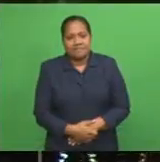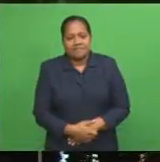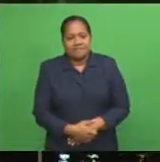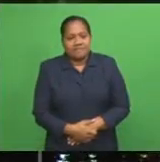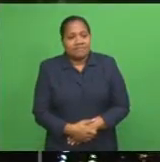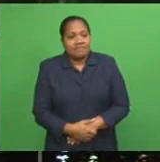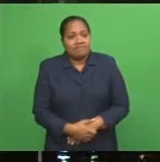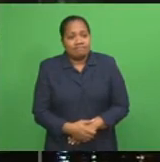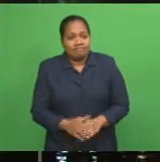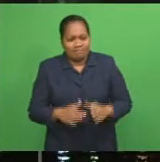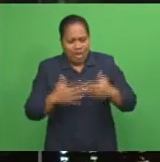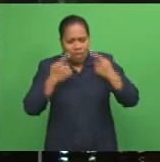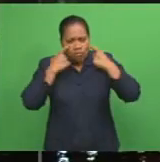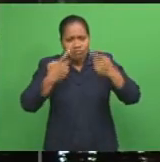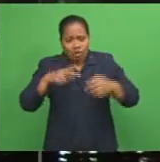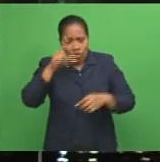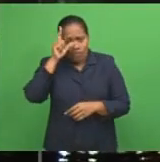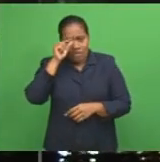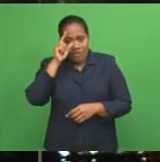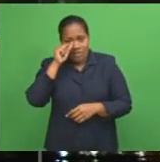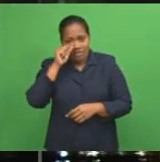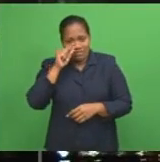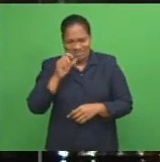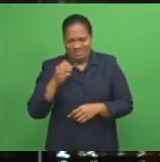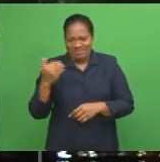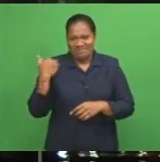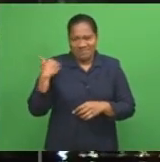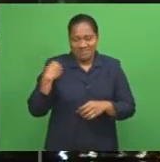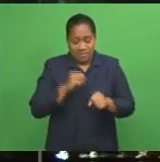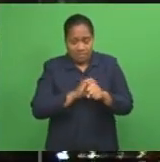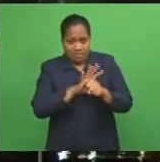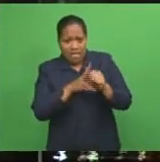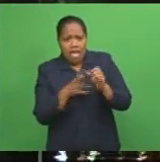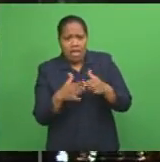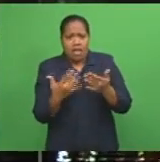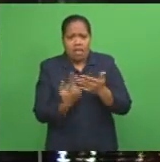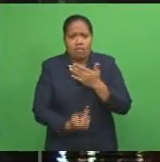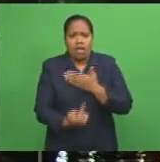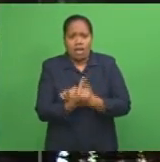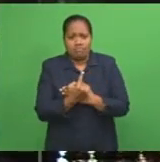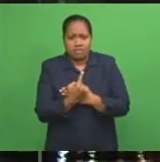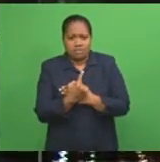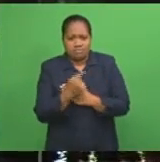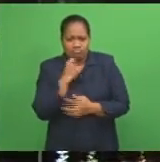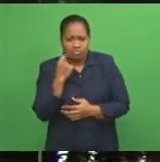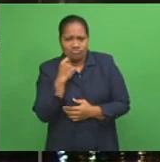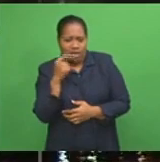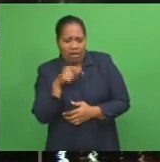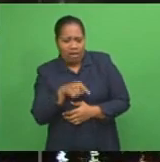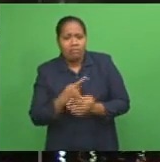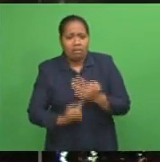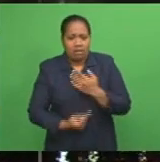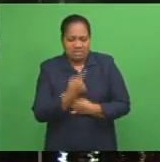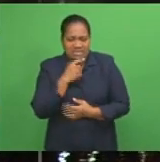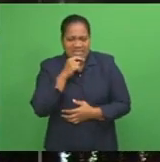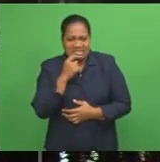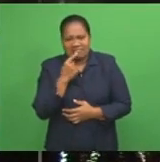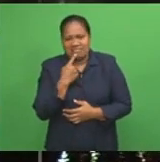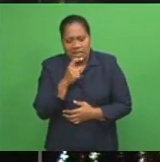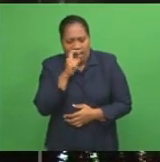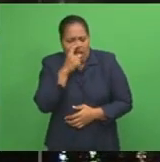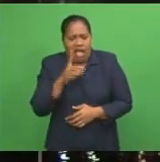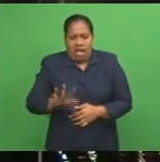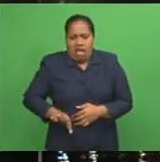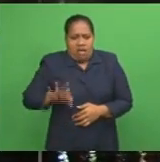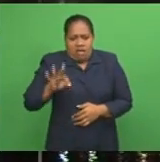It's been revealed that Fijians unaffected by COVID-19 are taking advantage of the pandemic to claim they can't afford to pay rent.